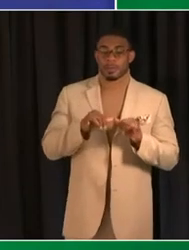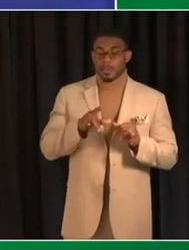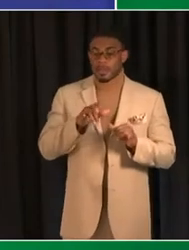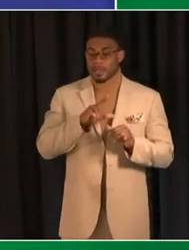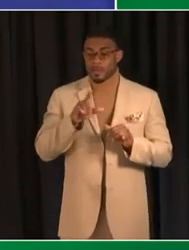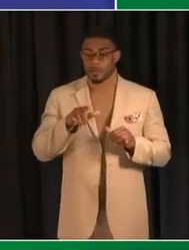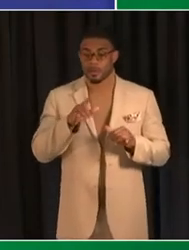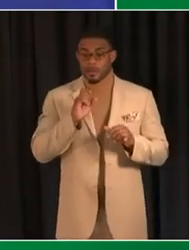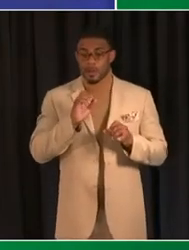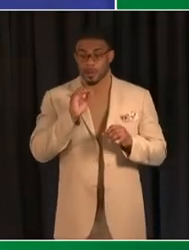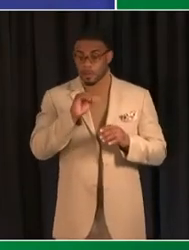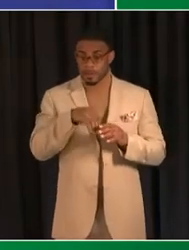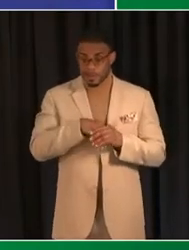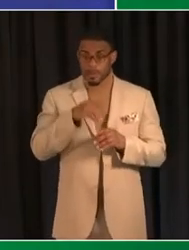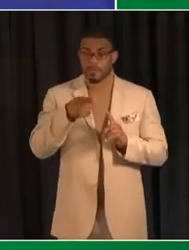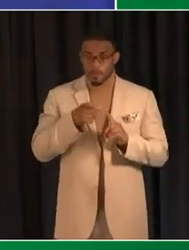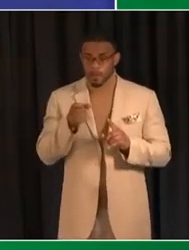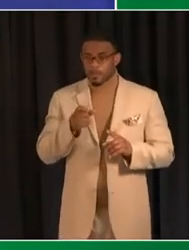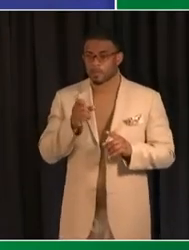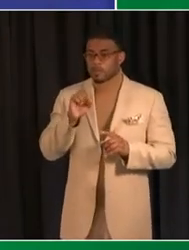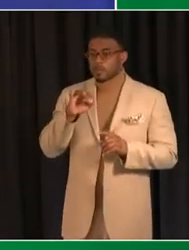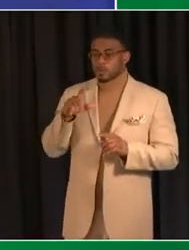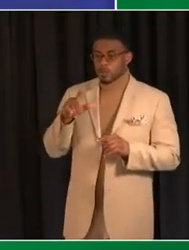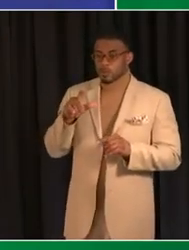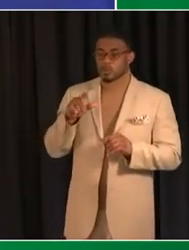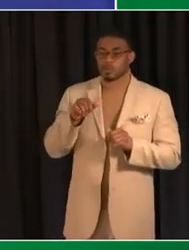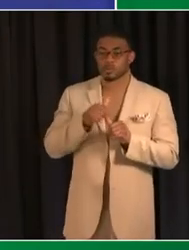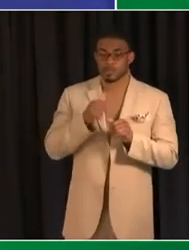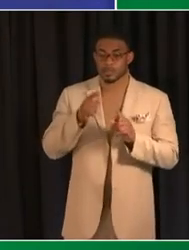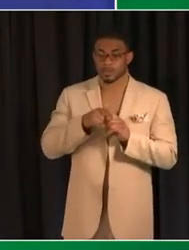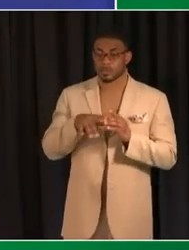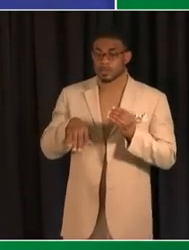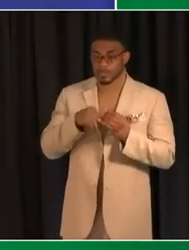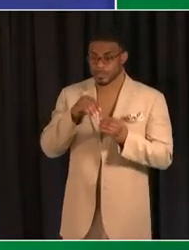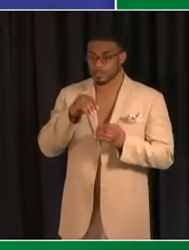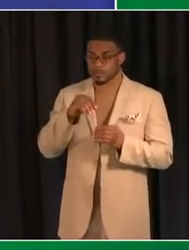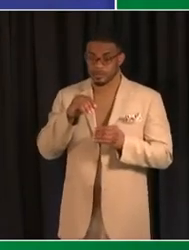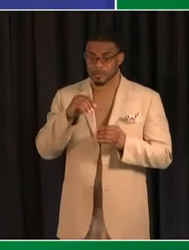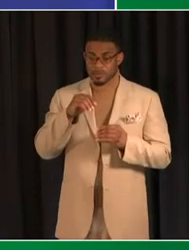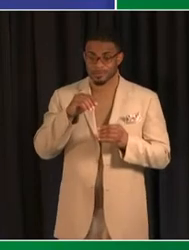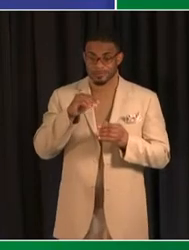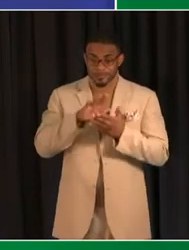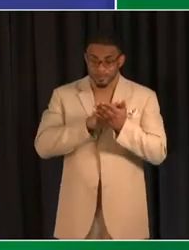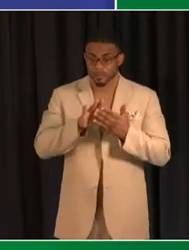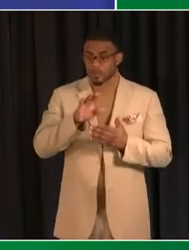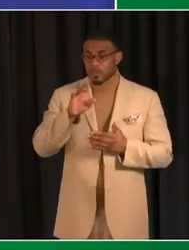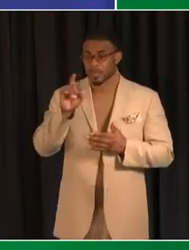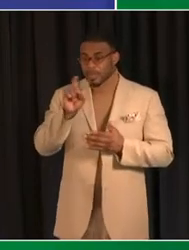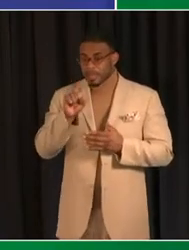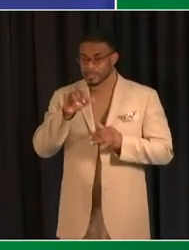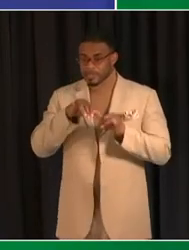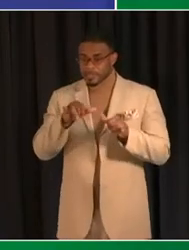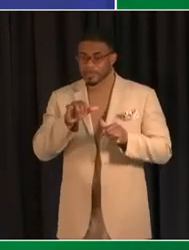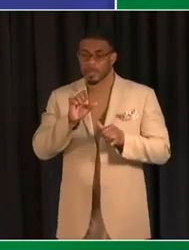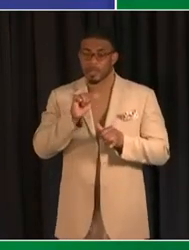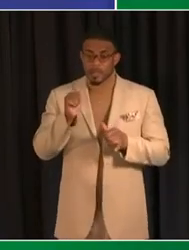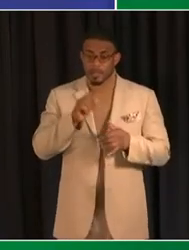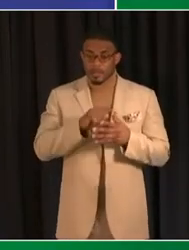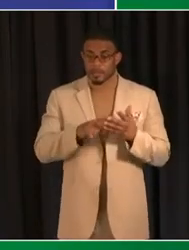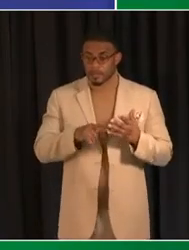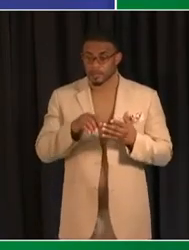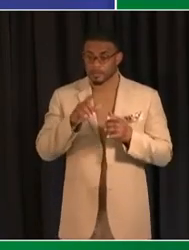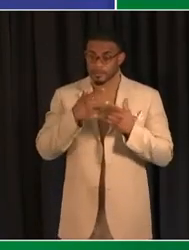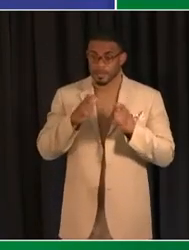at the measure that the landlords are putting in, from social distancing to additional disinfecting to air handling systems and